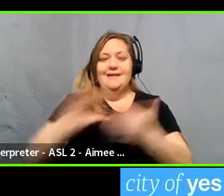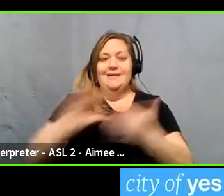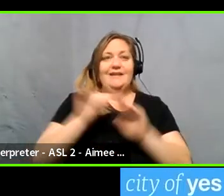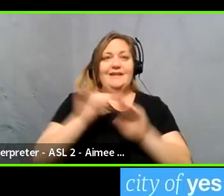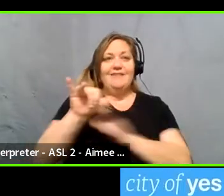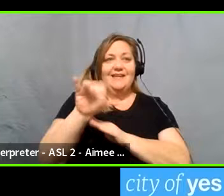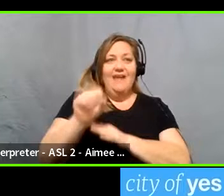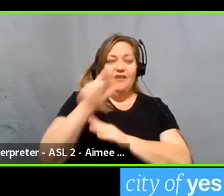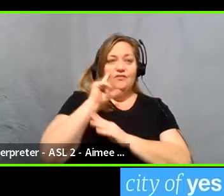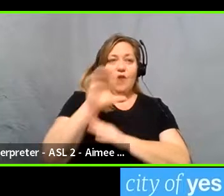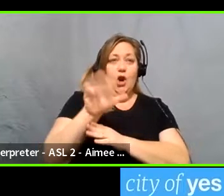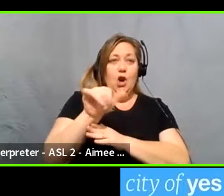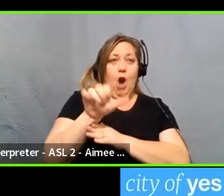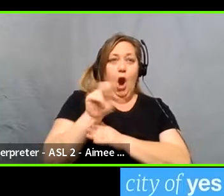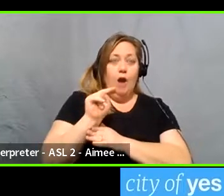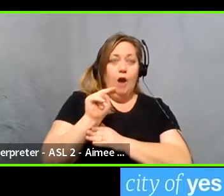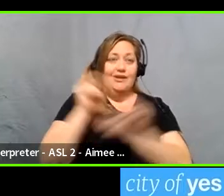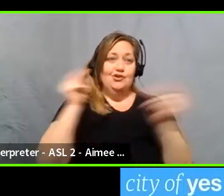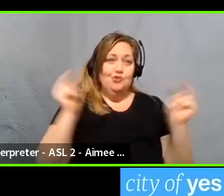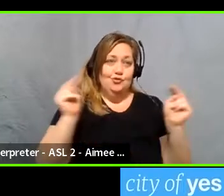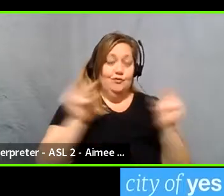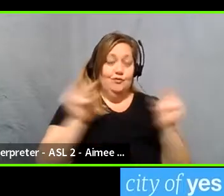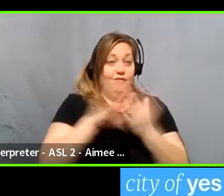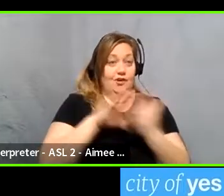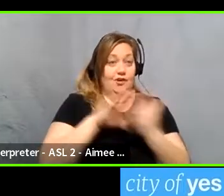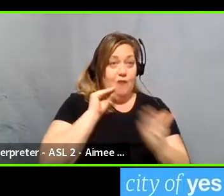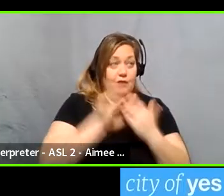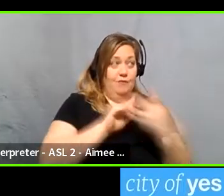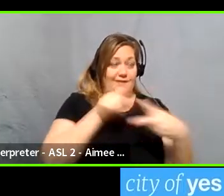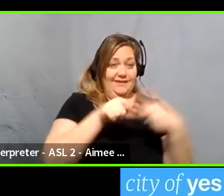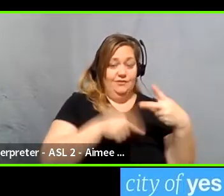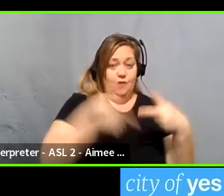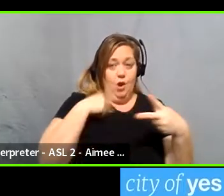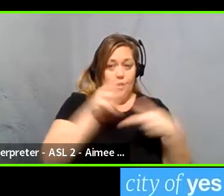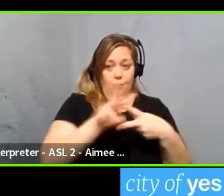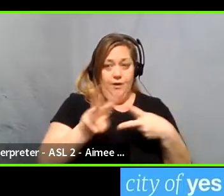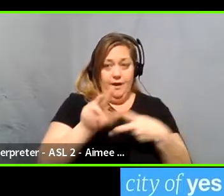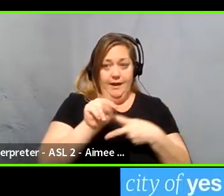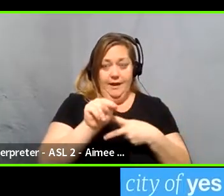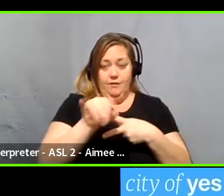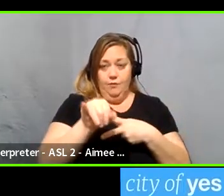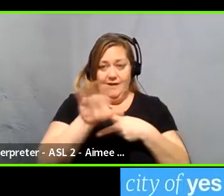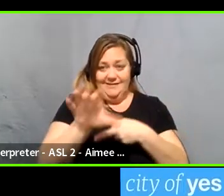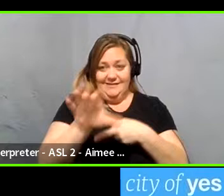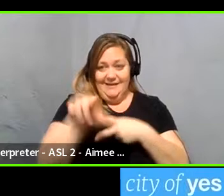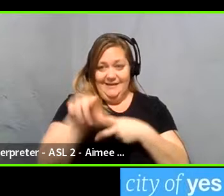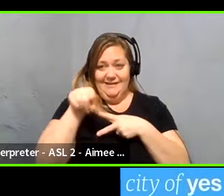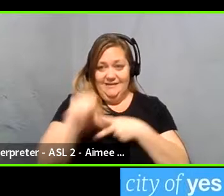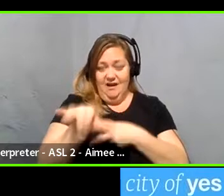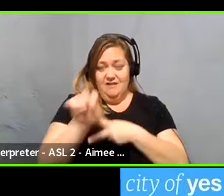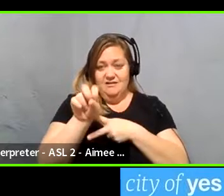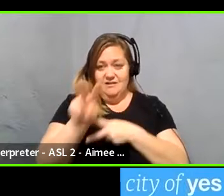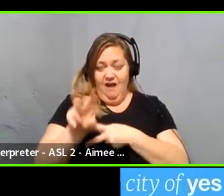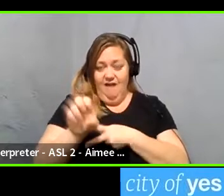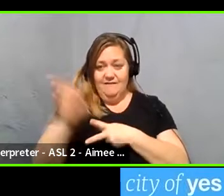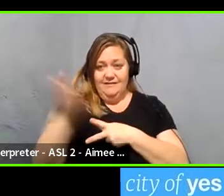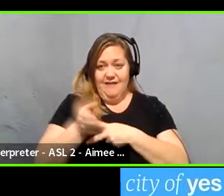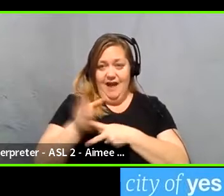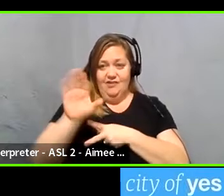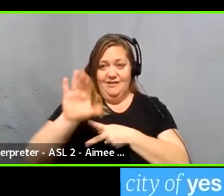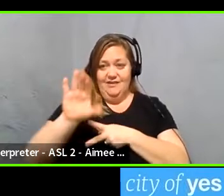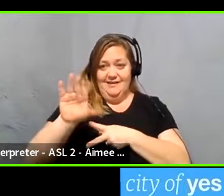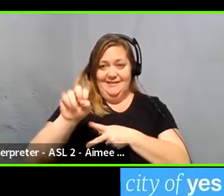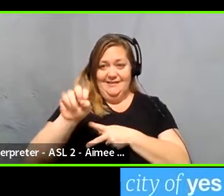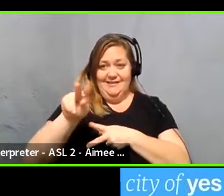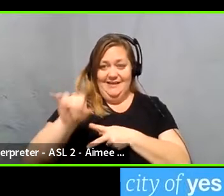interested in learning about these two, they are on our website at nyc.gov slash City of